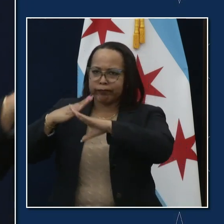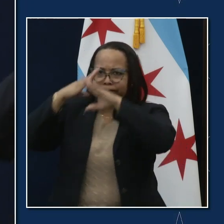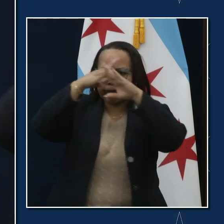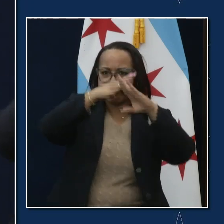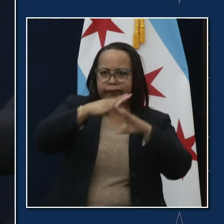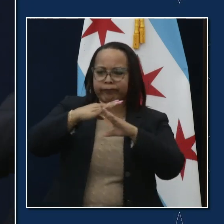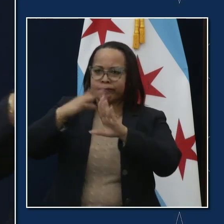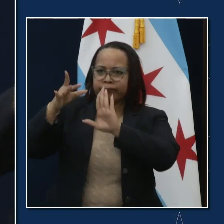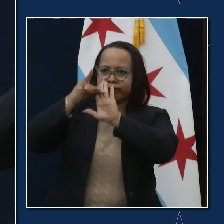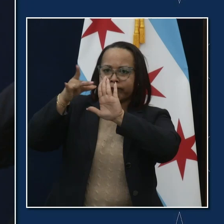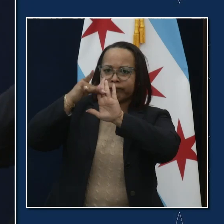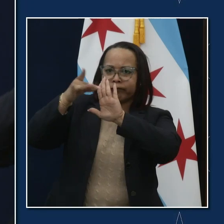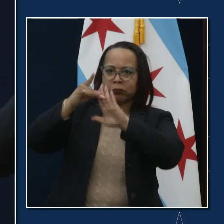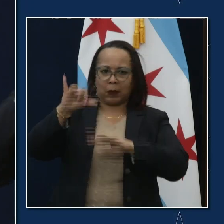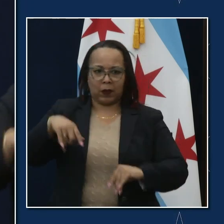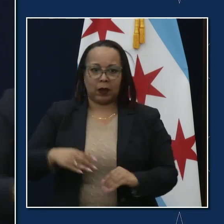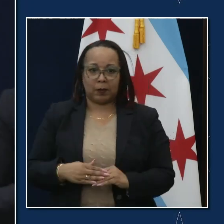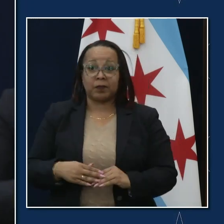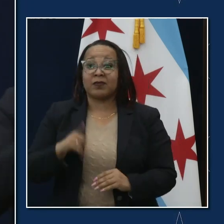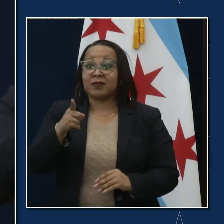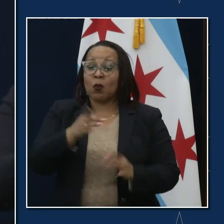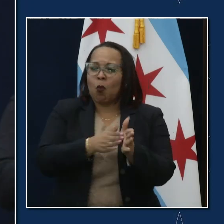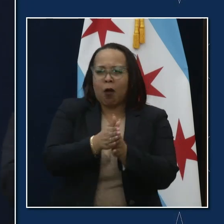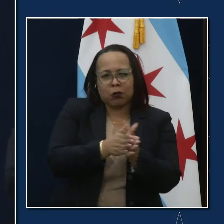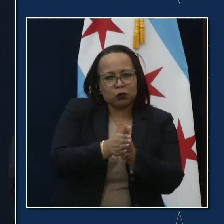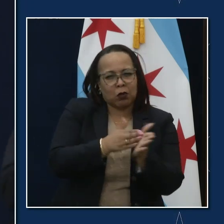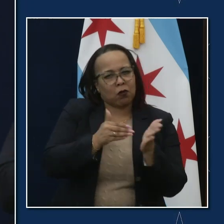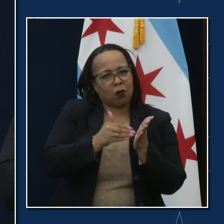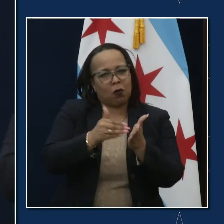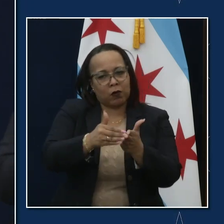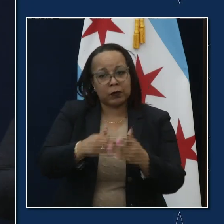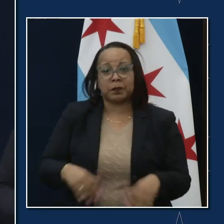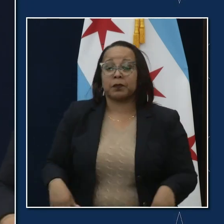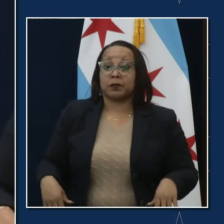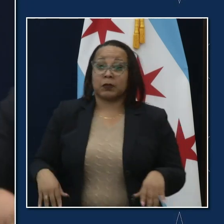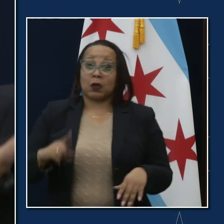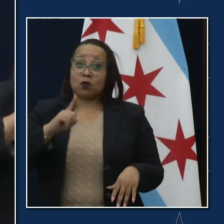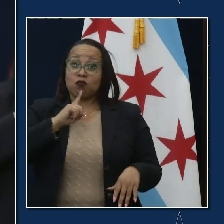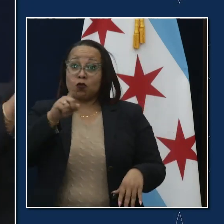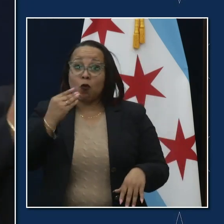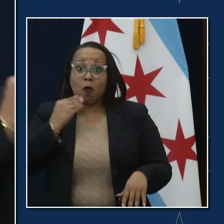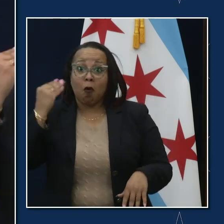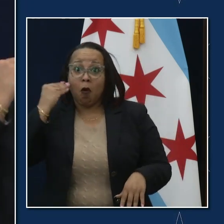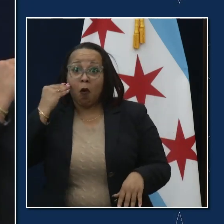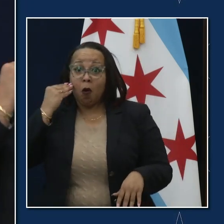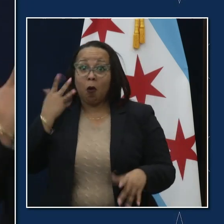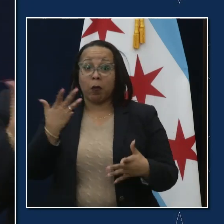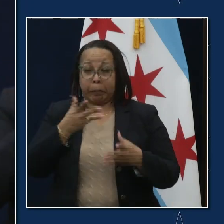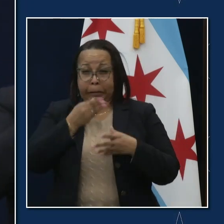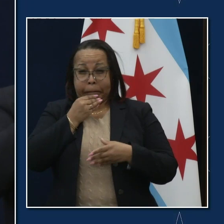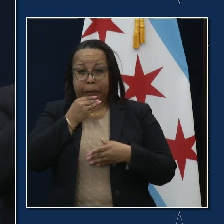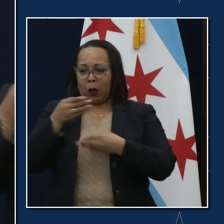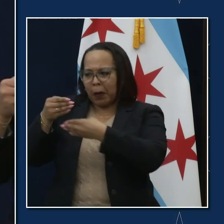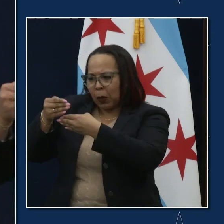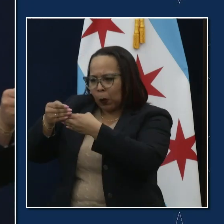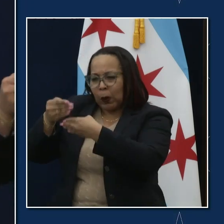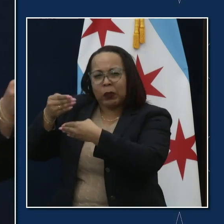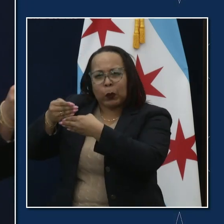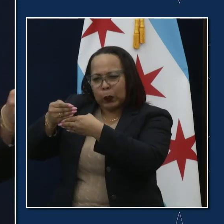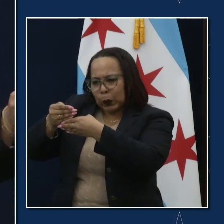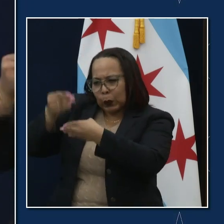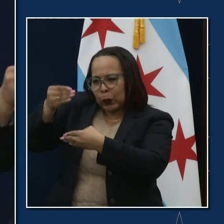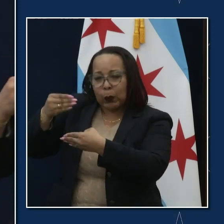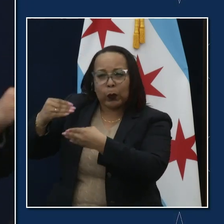the transmission. Wash your hands frequently. Improve ventilation in your home by simply cracking a window. And